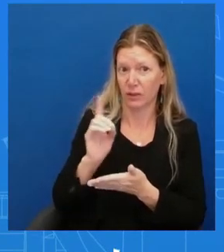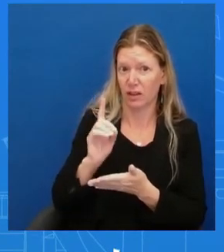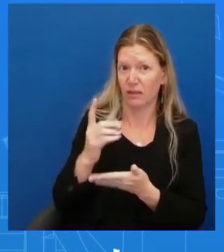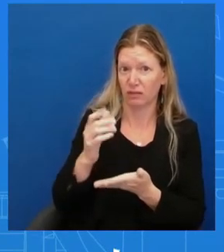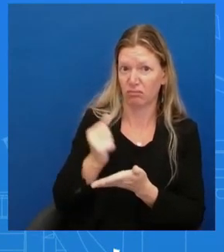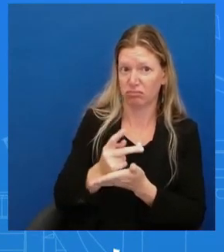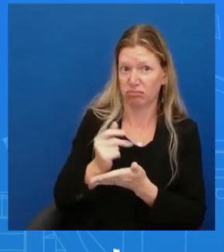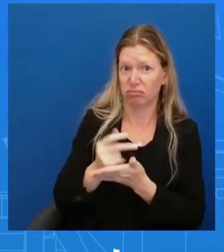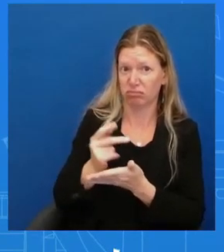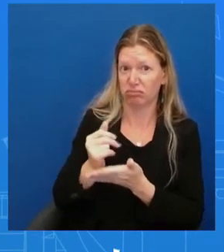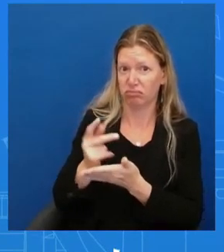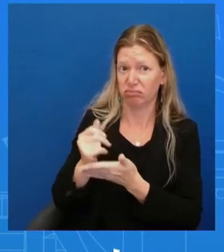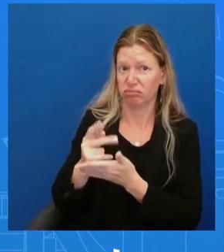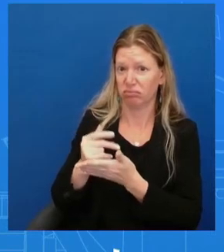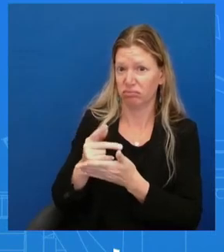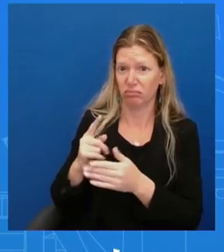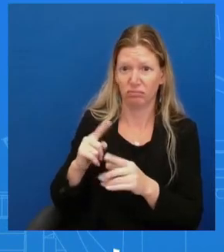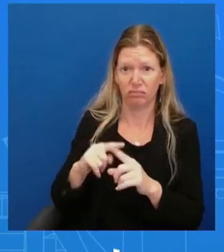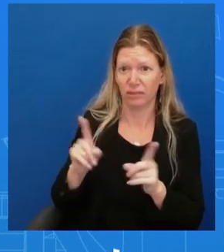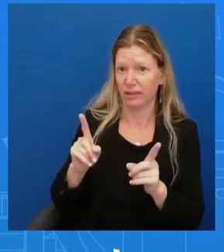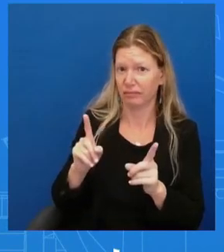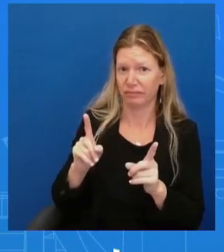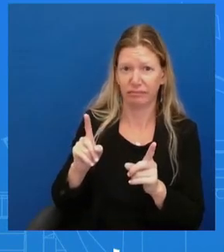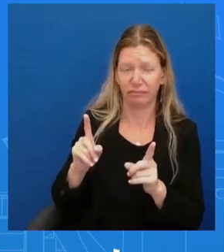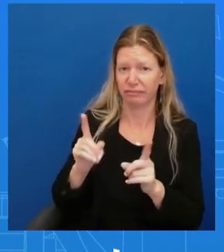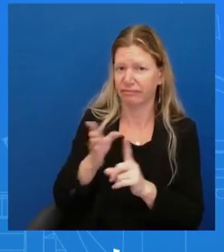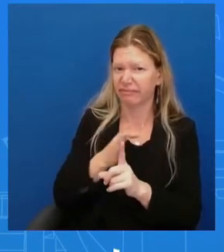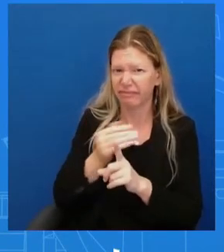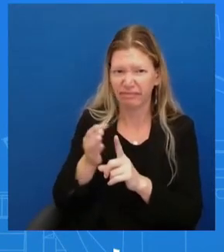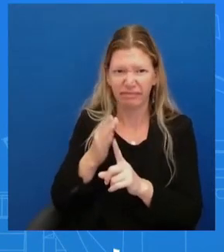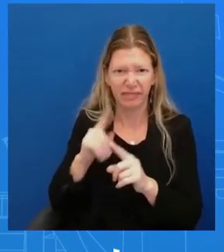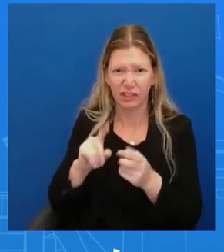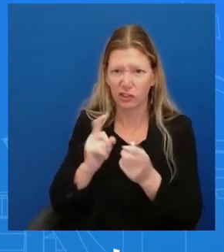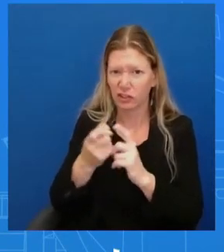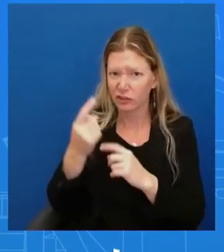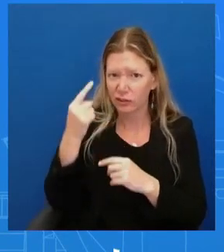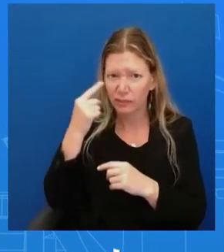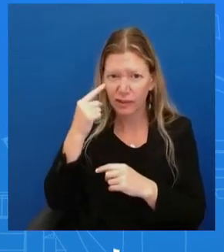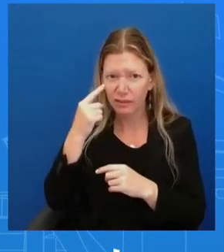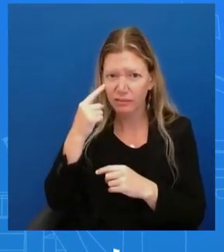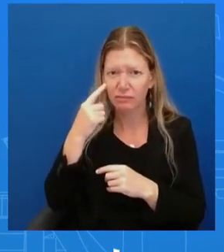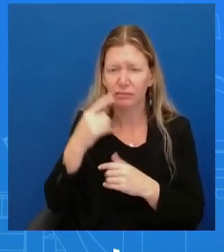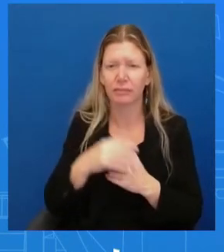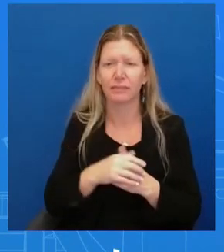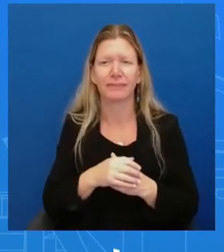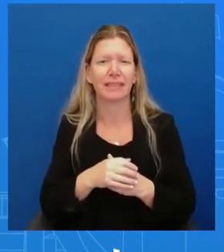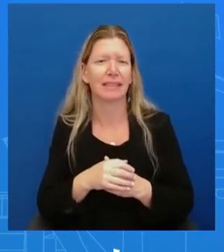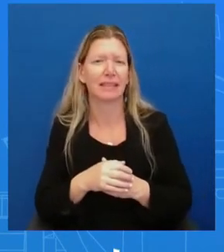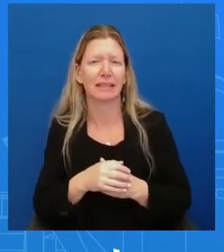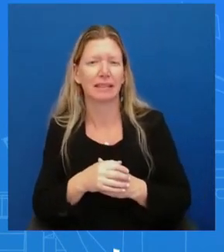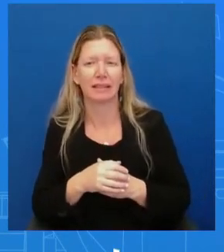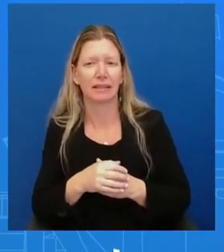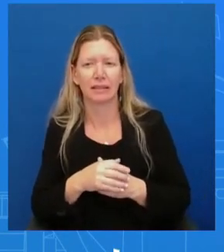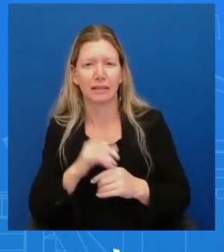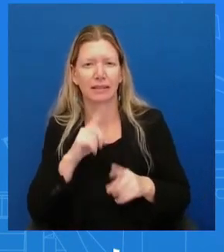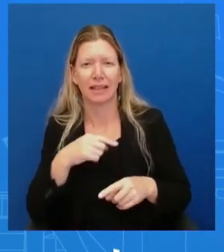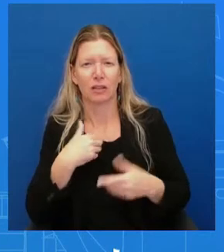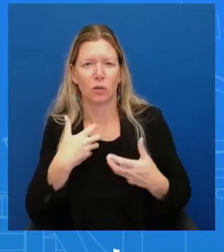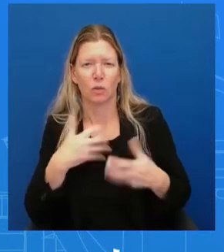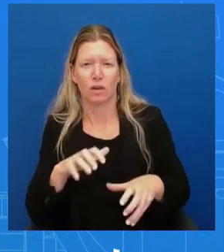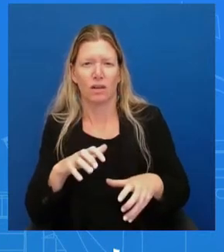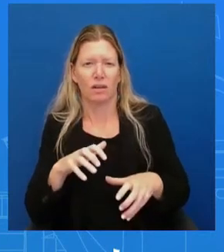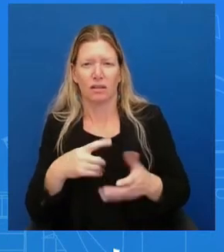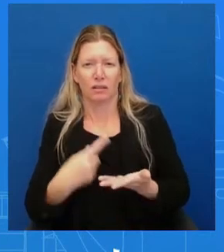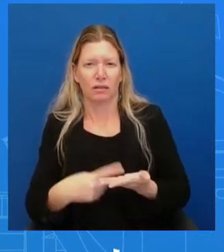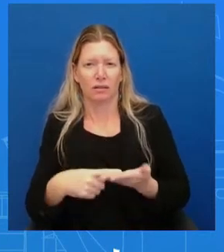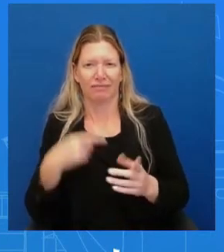we, I don't want to speak specifically to members, but I have said this many times before. The president was very